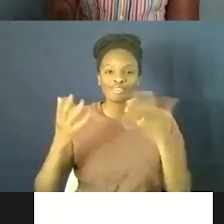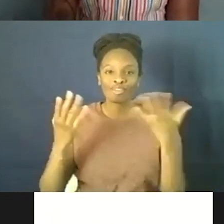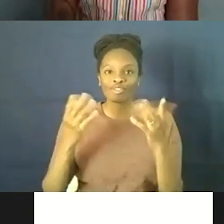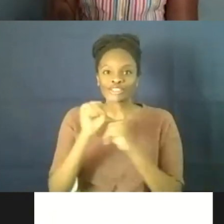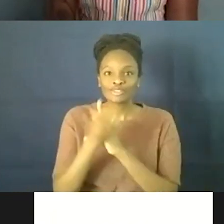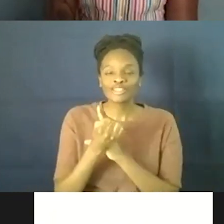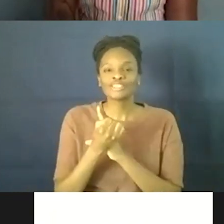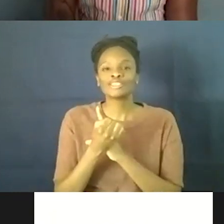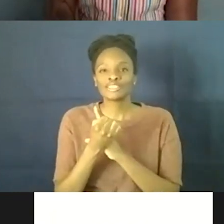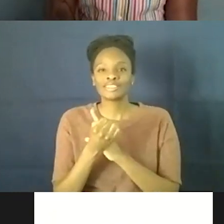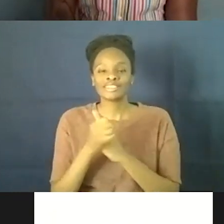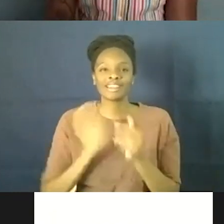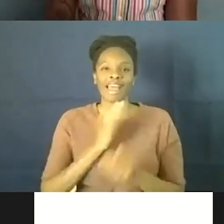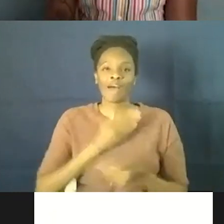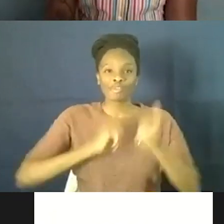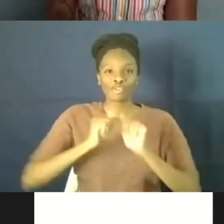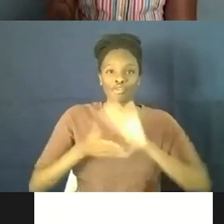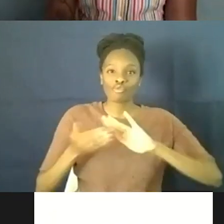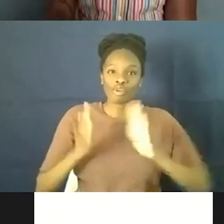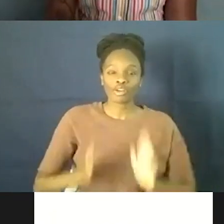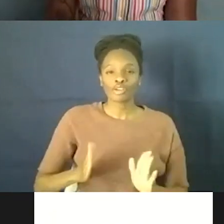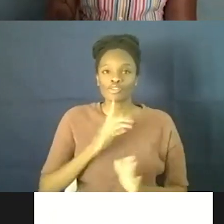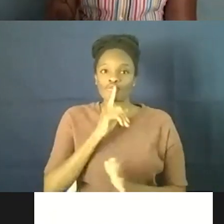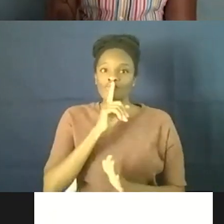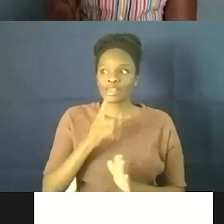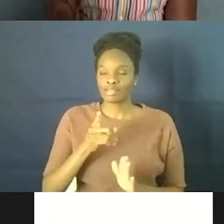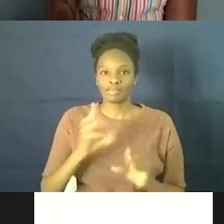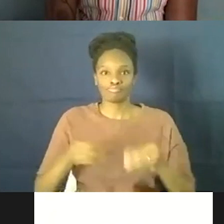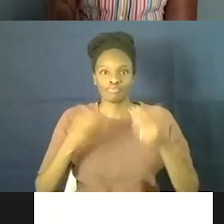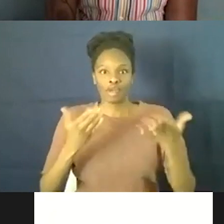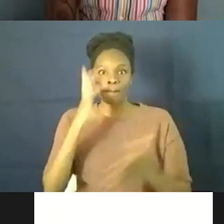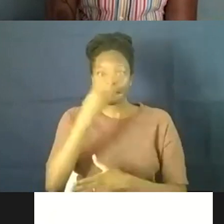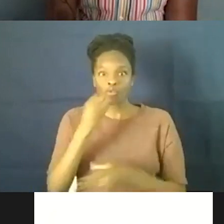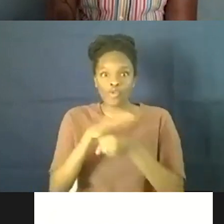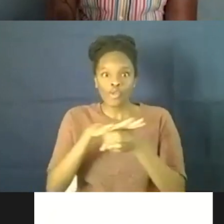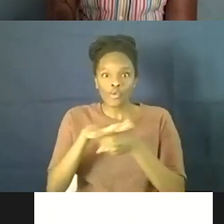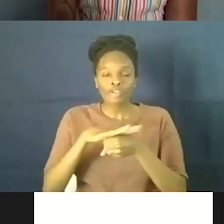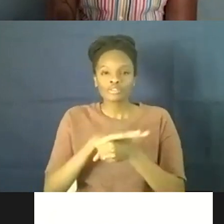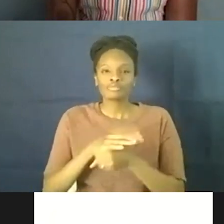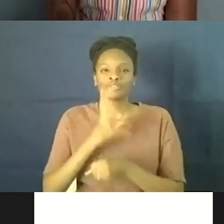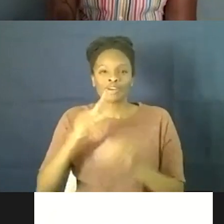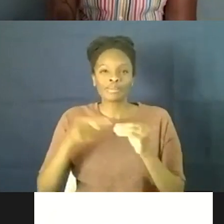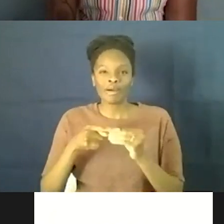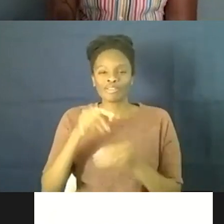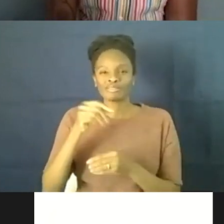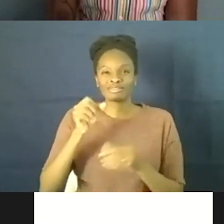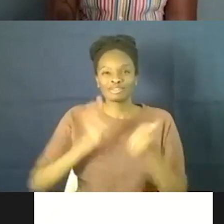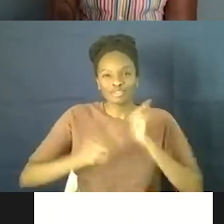Bowser, our showrunner, hooked us up in some beautiful location, and we just talked about the series. But you guys tell me, what was your